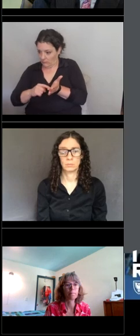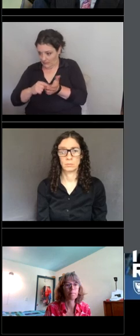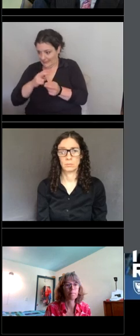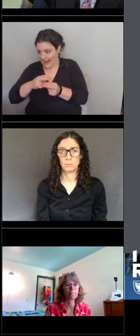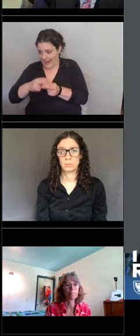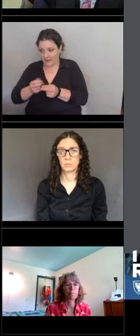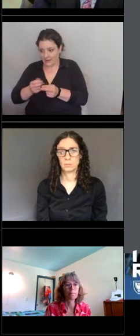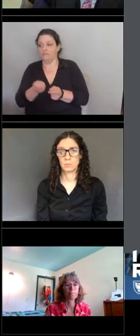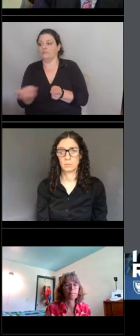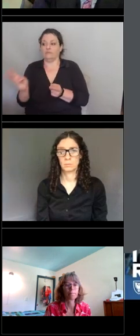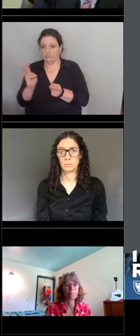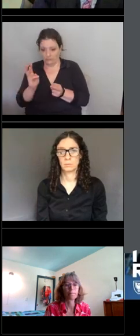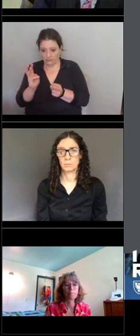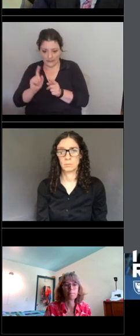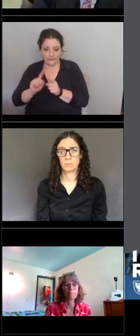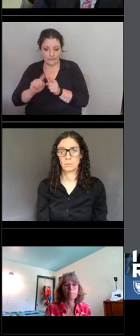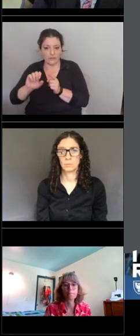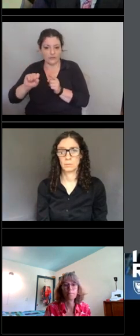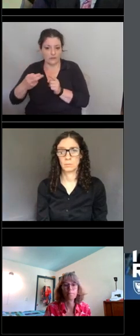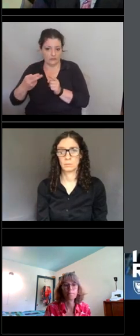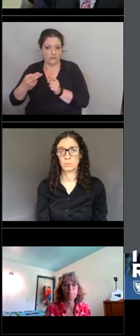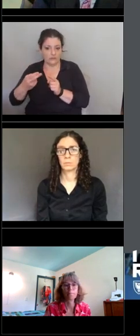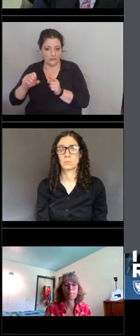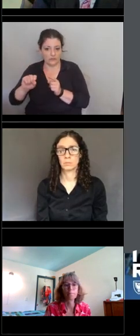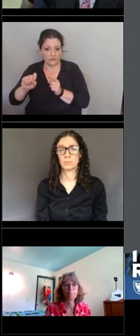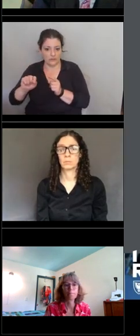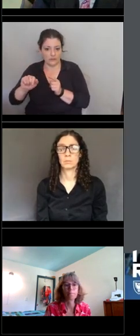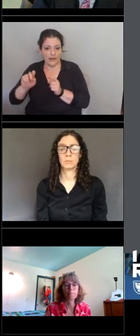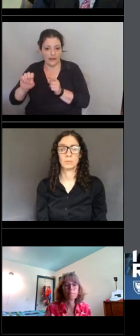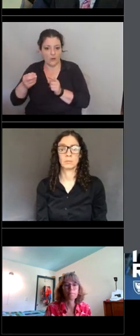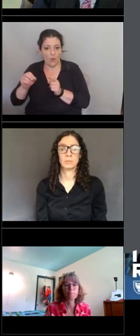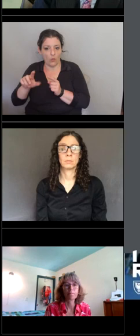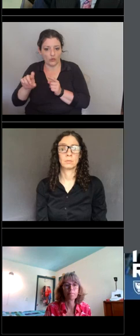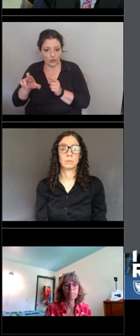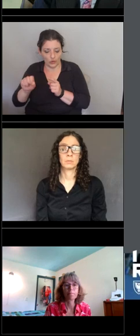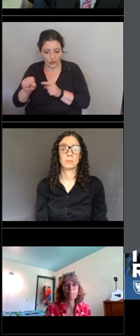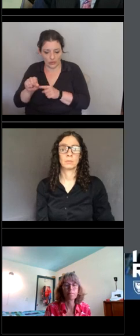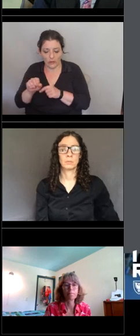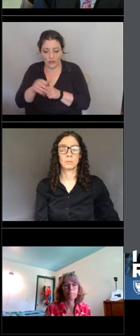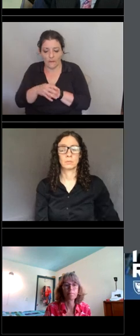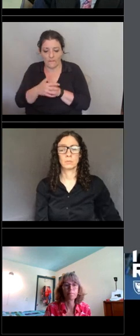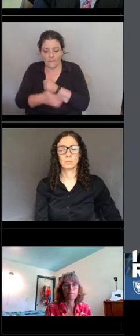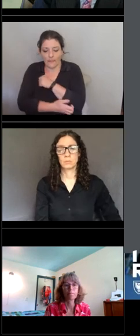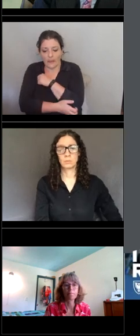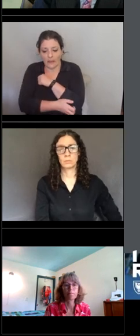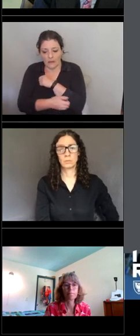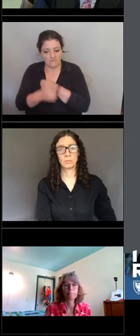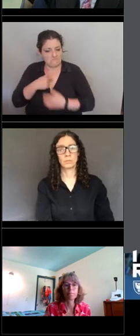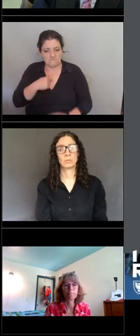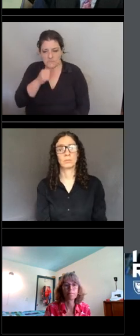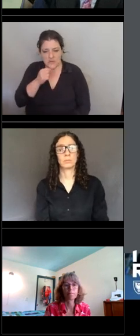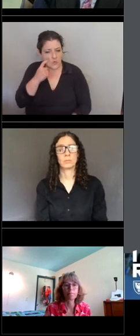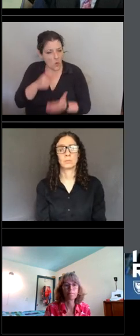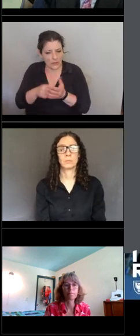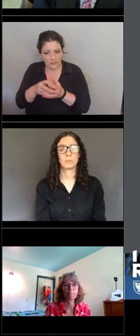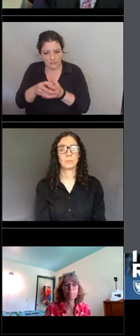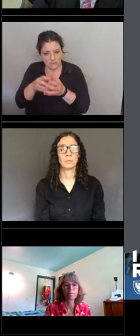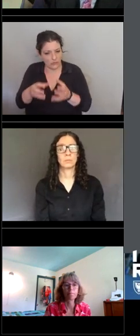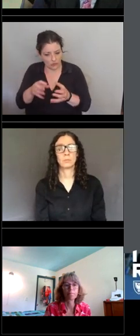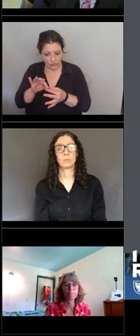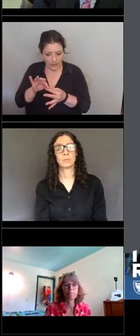much that I saw that was dealing with the fishing industry. There